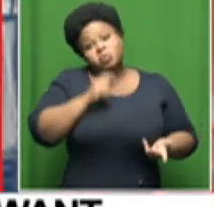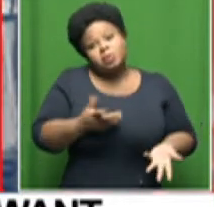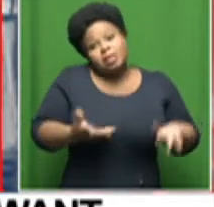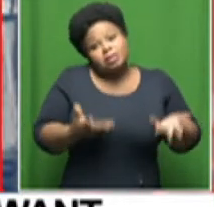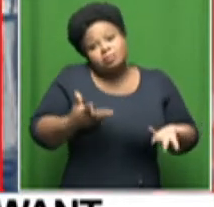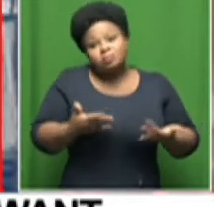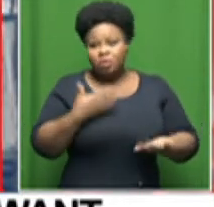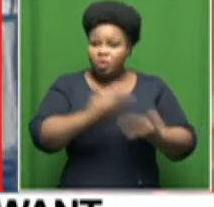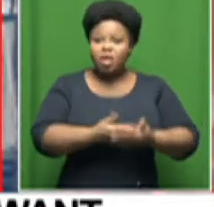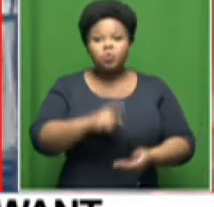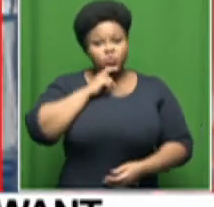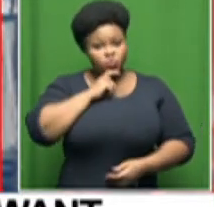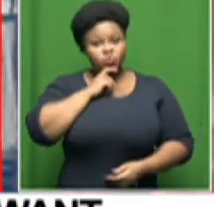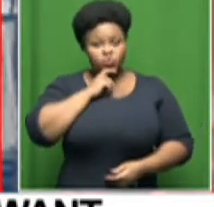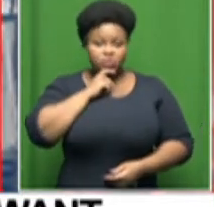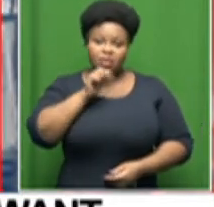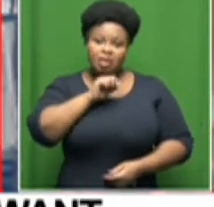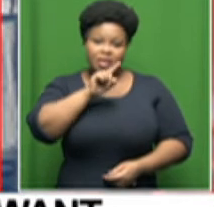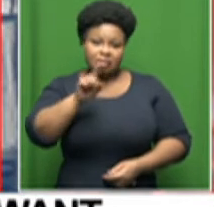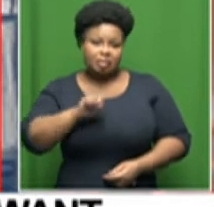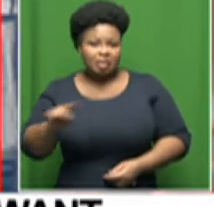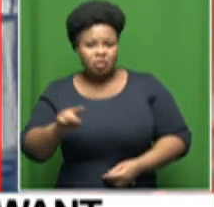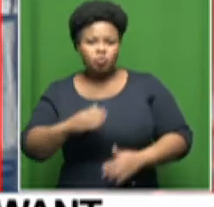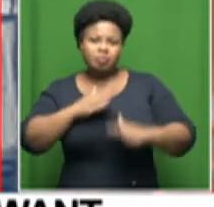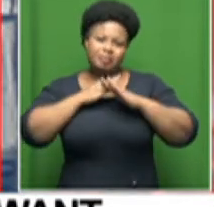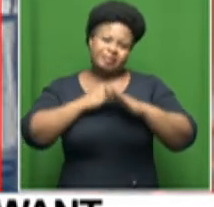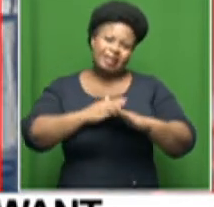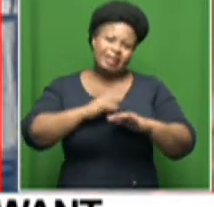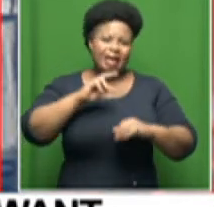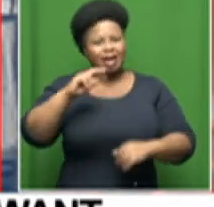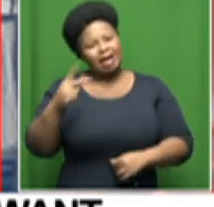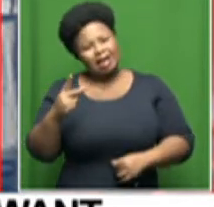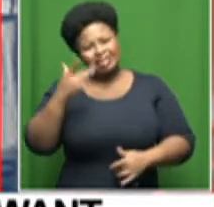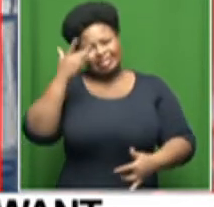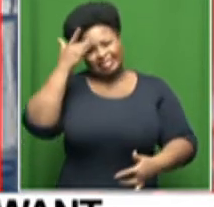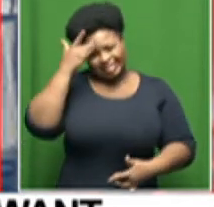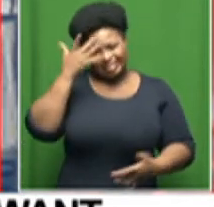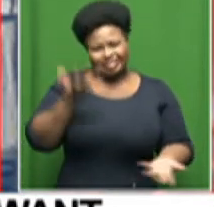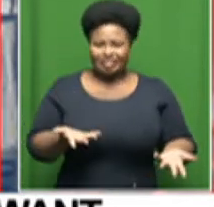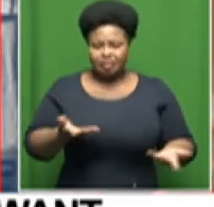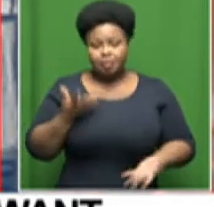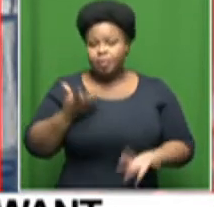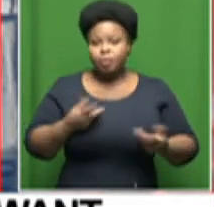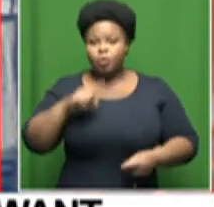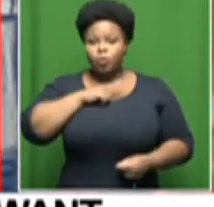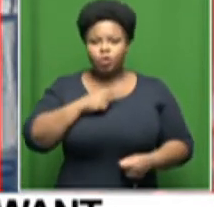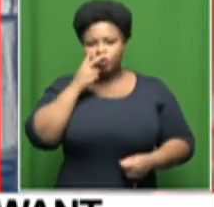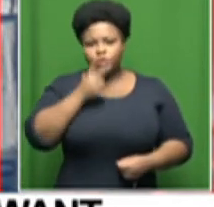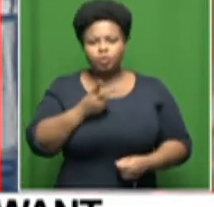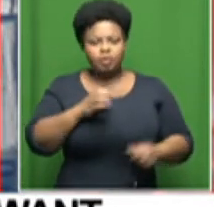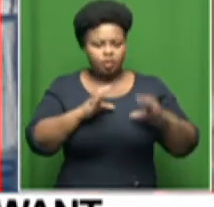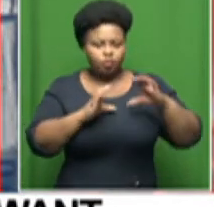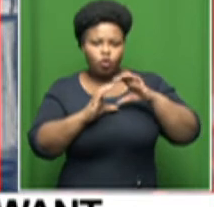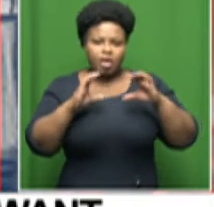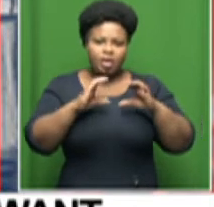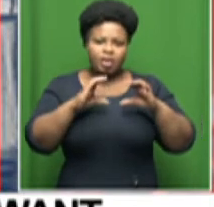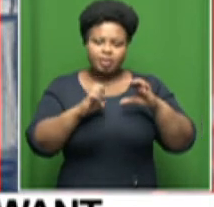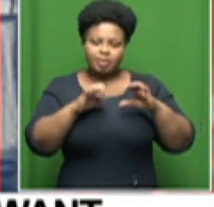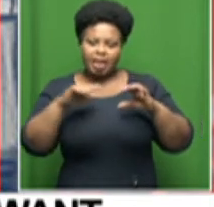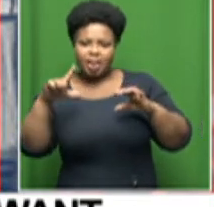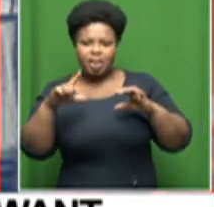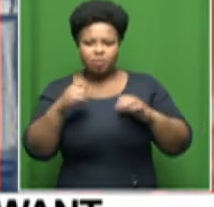be effective utilization of AstraZeneca vaccine. For example, we need to look at the cell-mediated immune responses. We may